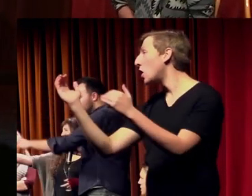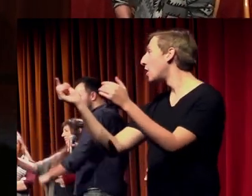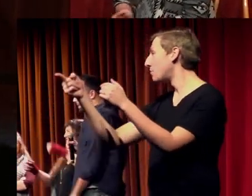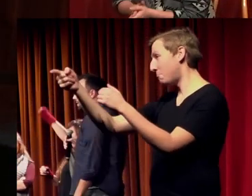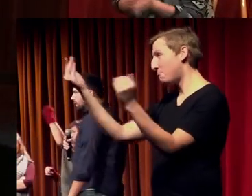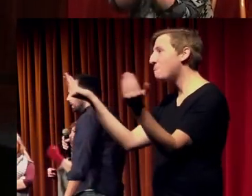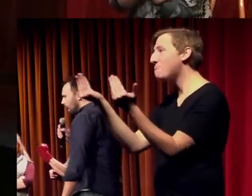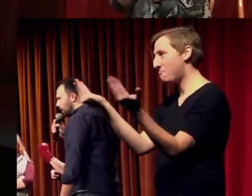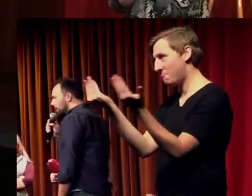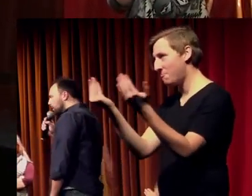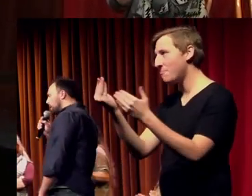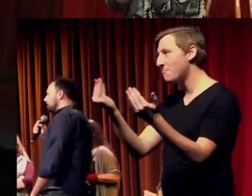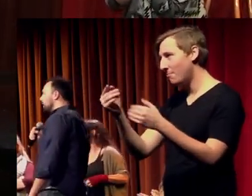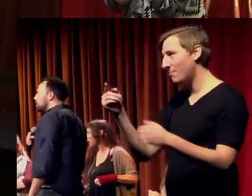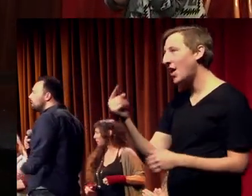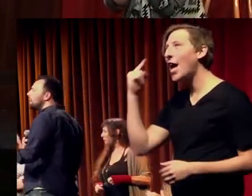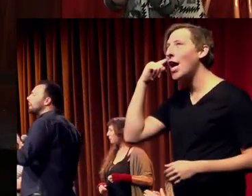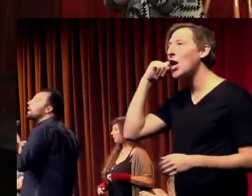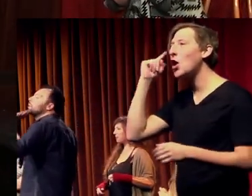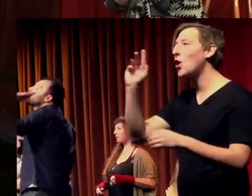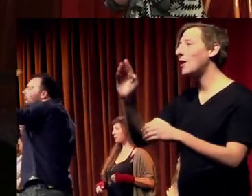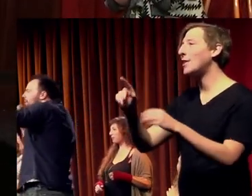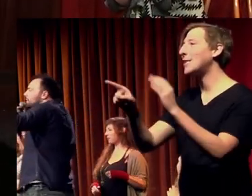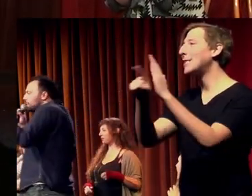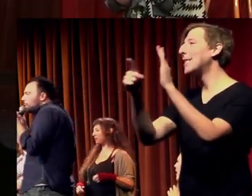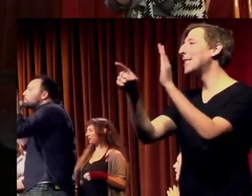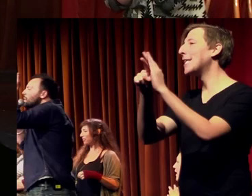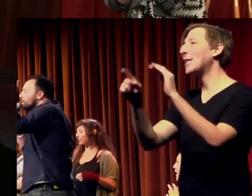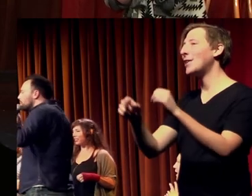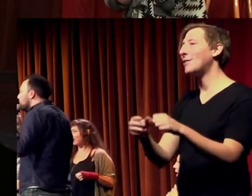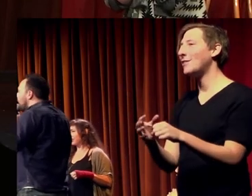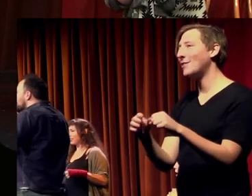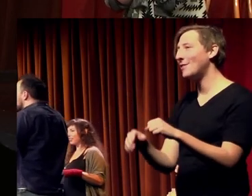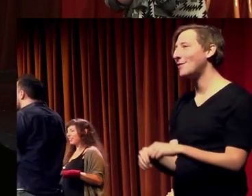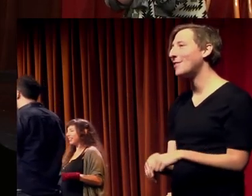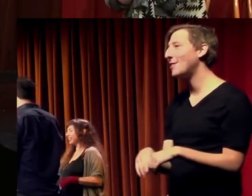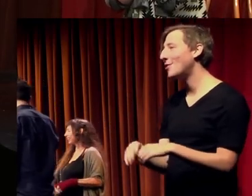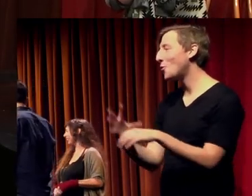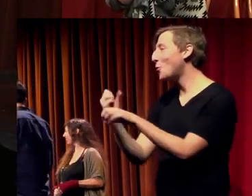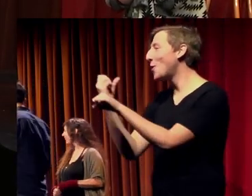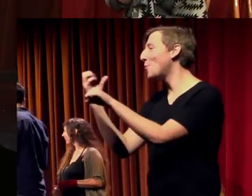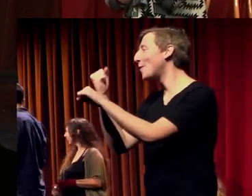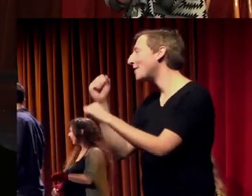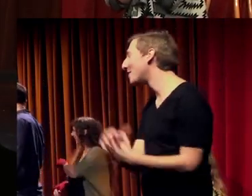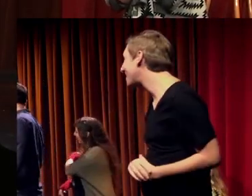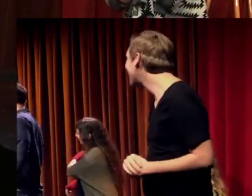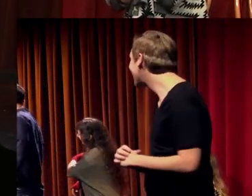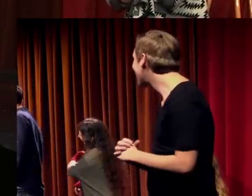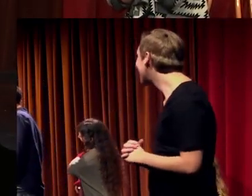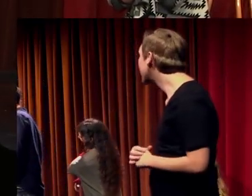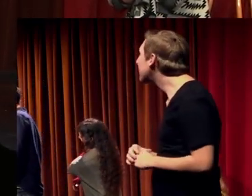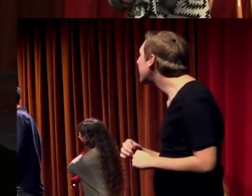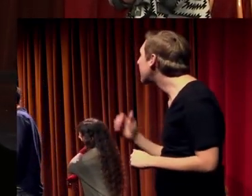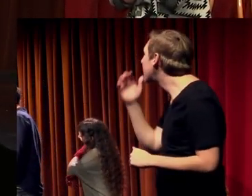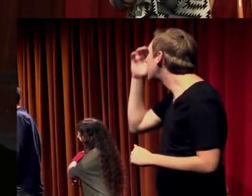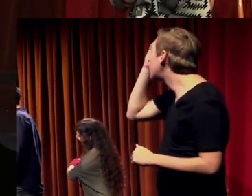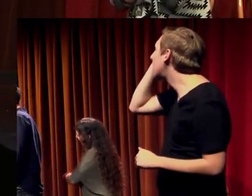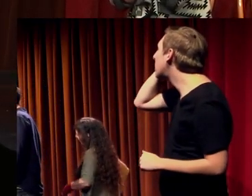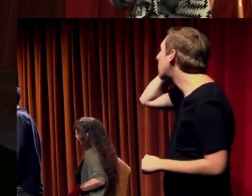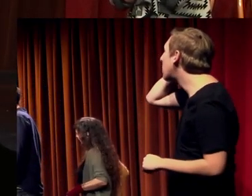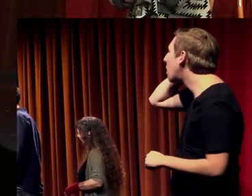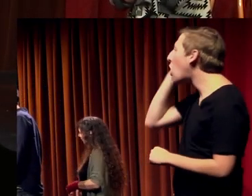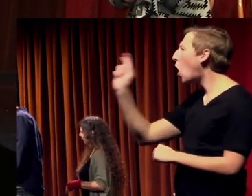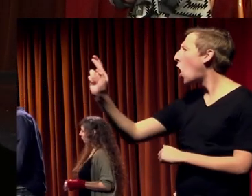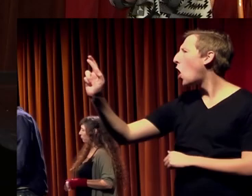Jake. Yeah. Hey. Nice. Yeah, yeah. We need like a present. You know, like be proud of me. People are like, Ryan. I'm here.